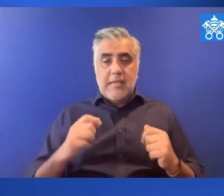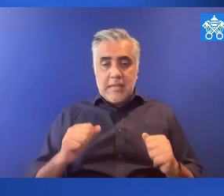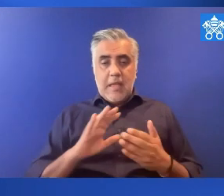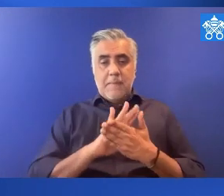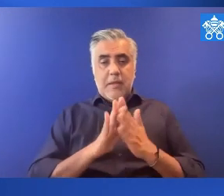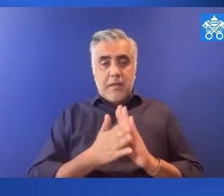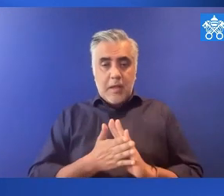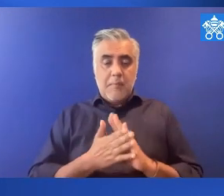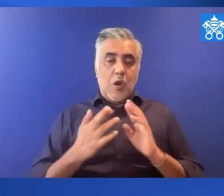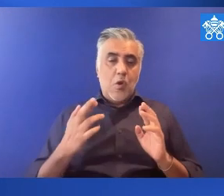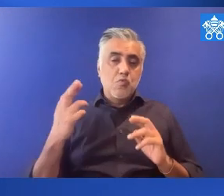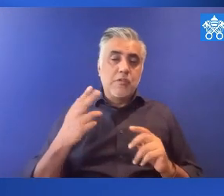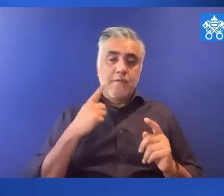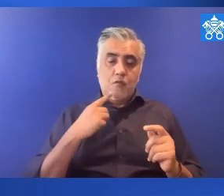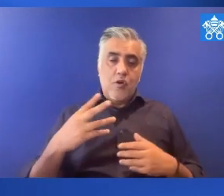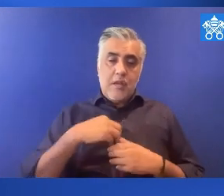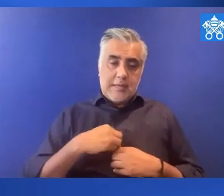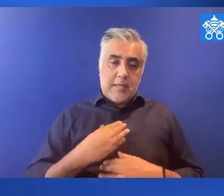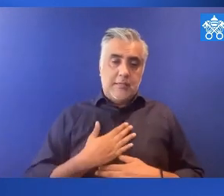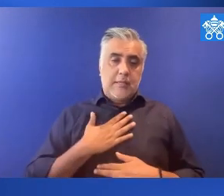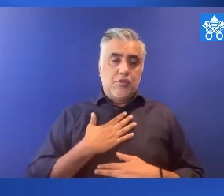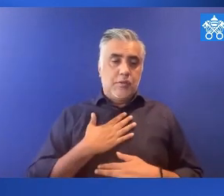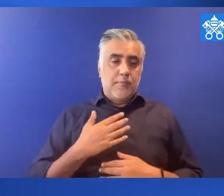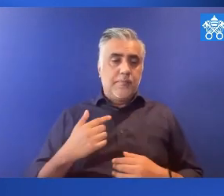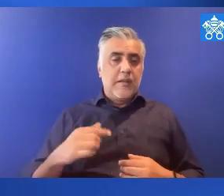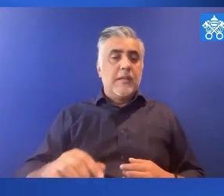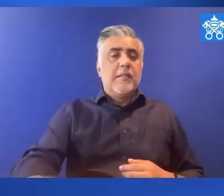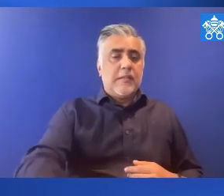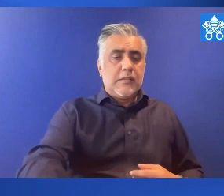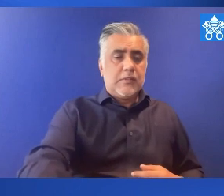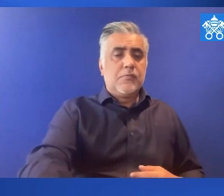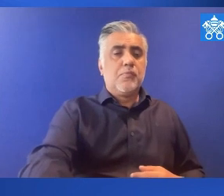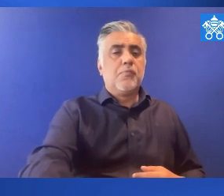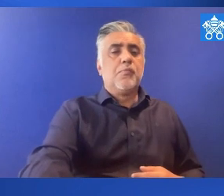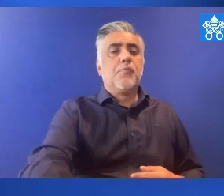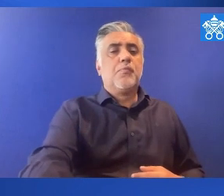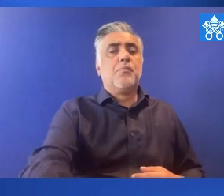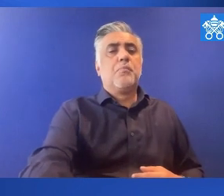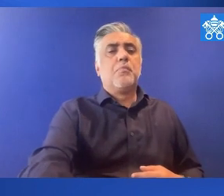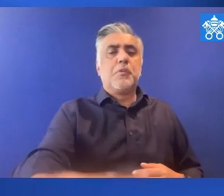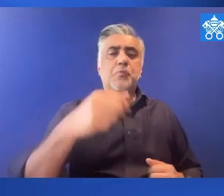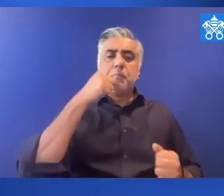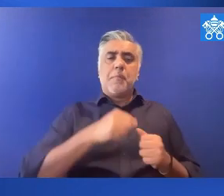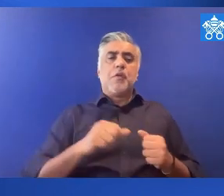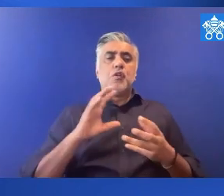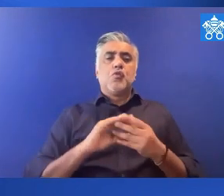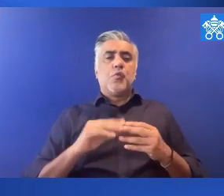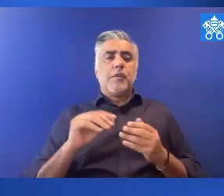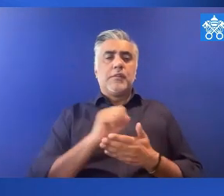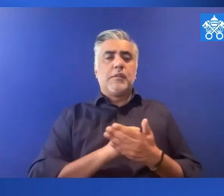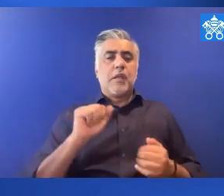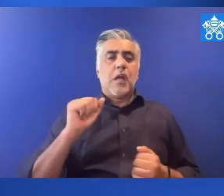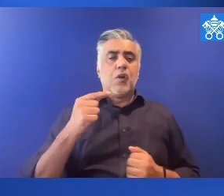for example, by our sins can become a reason for consolation. Let us recall the experience of